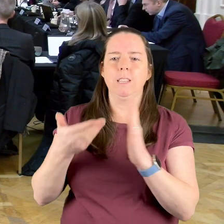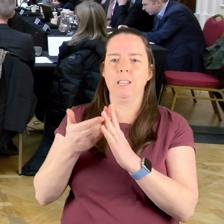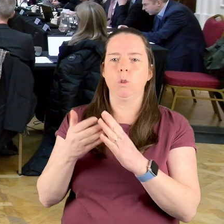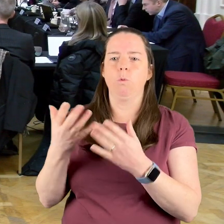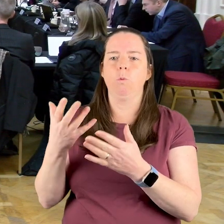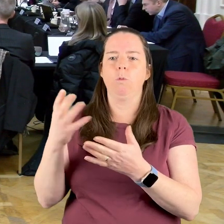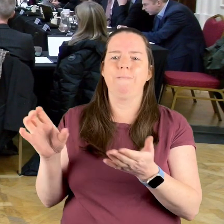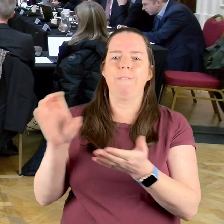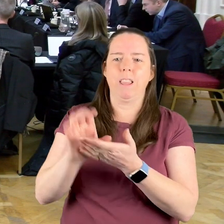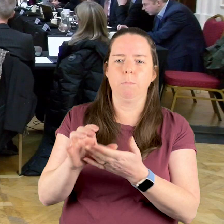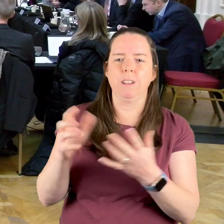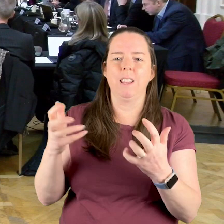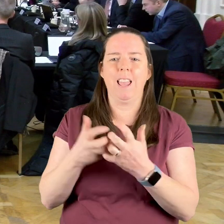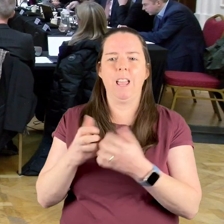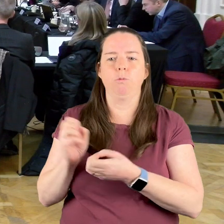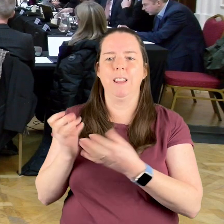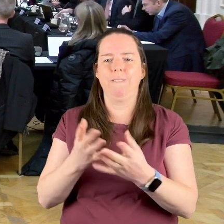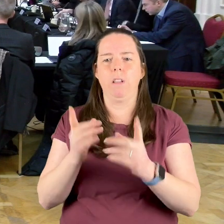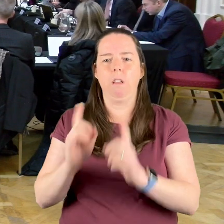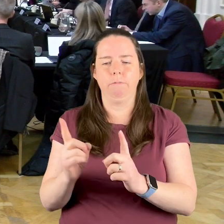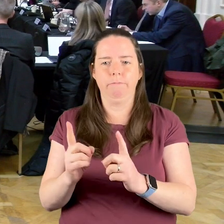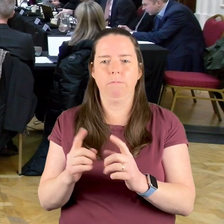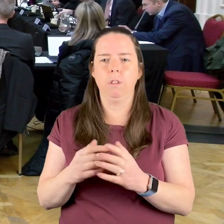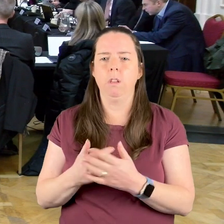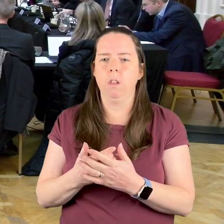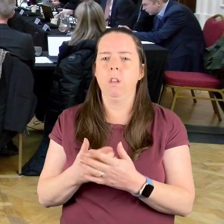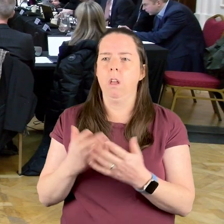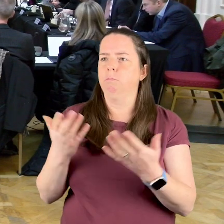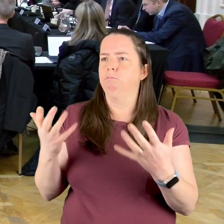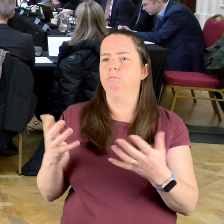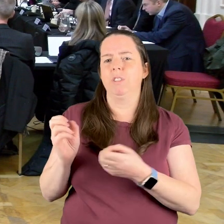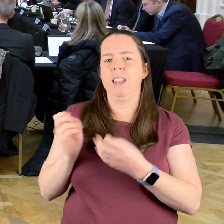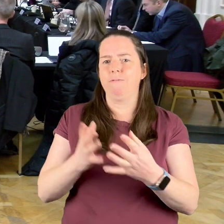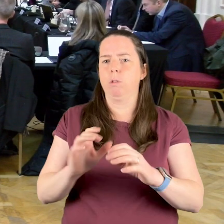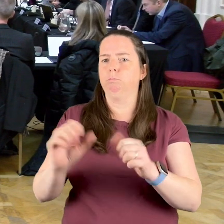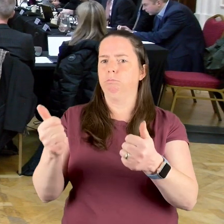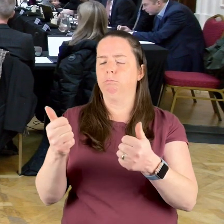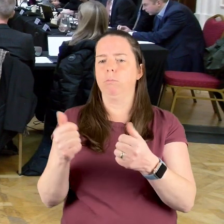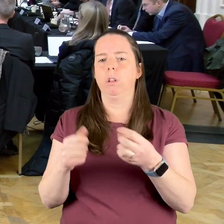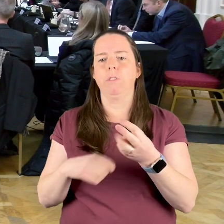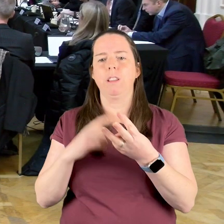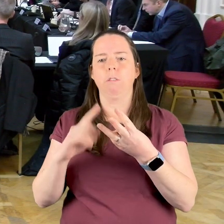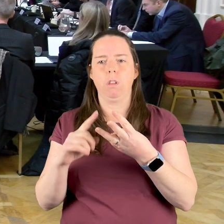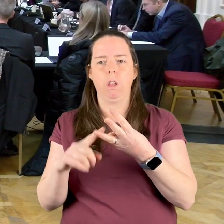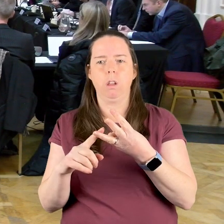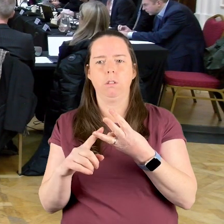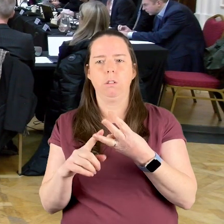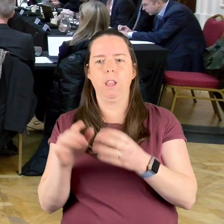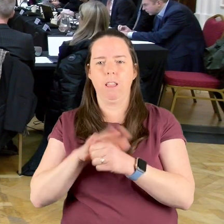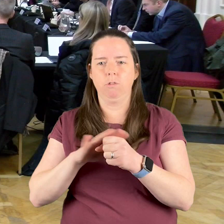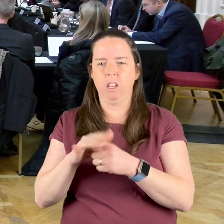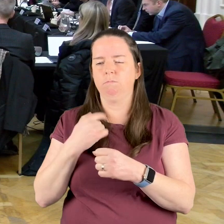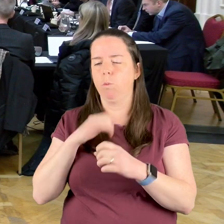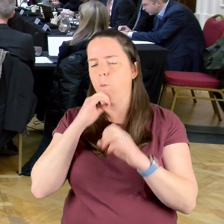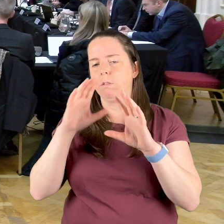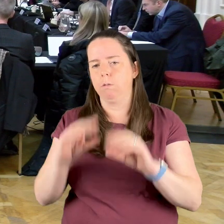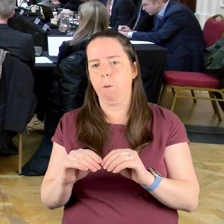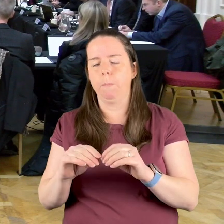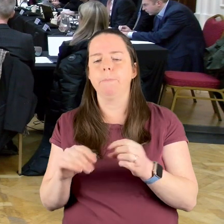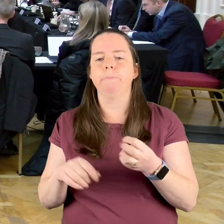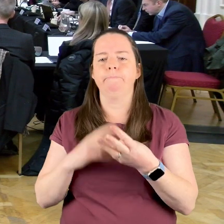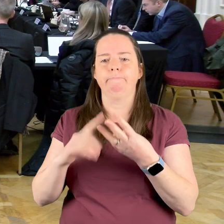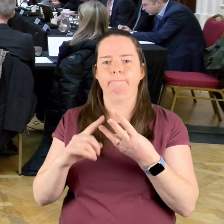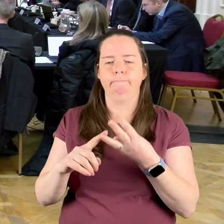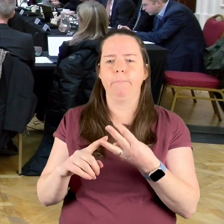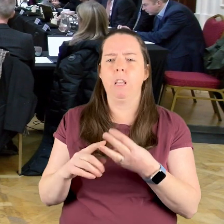and we're largely delivering against our plan. And then the third area, and I'll stop then after that, Chair, was given